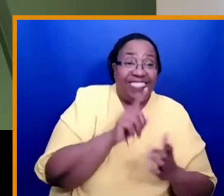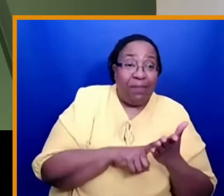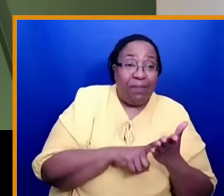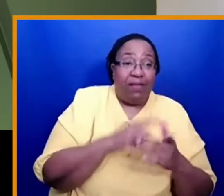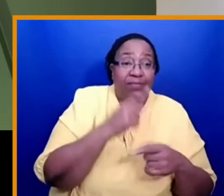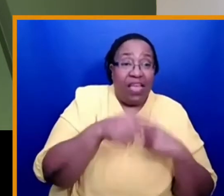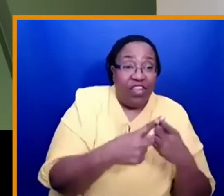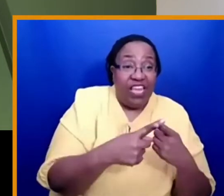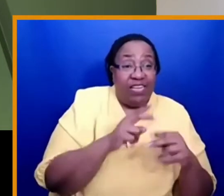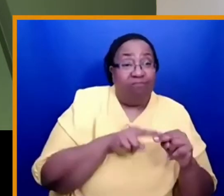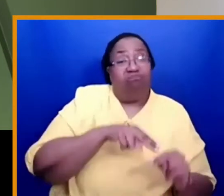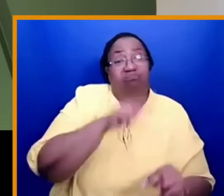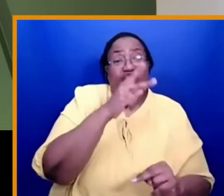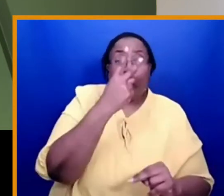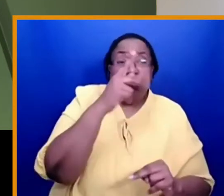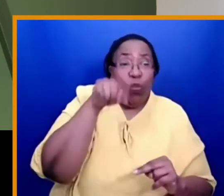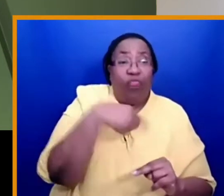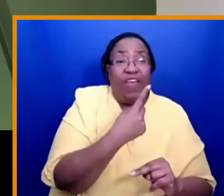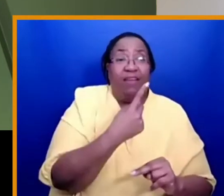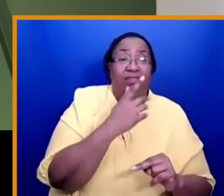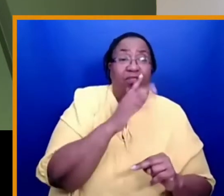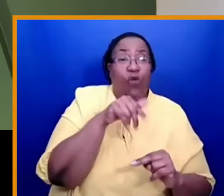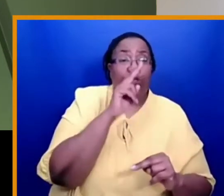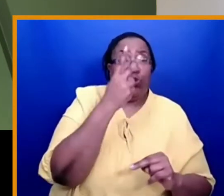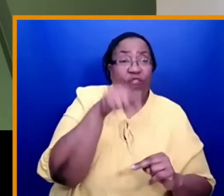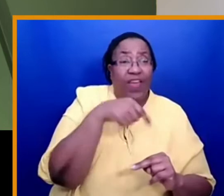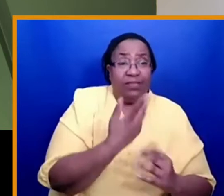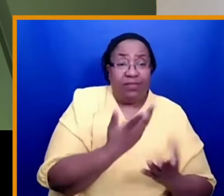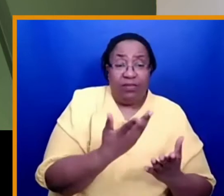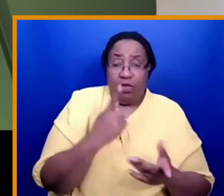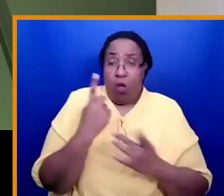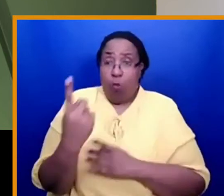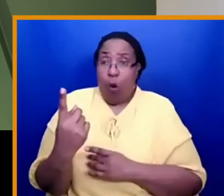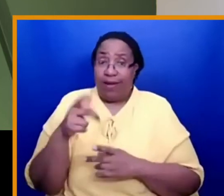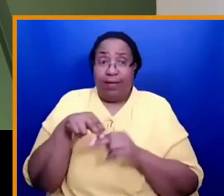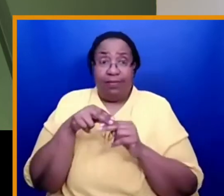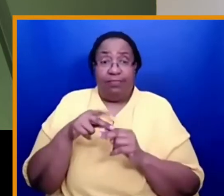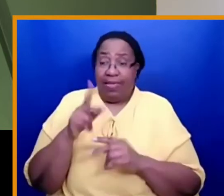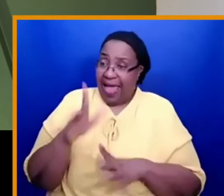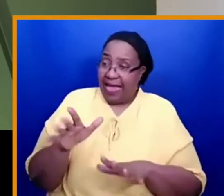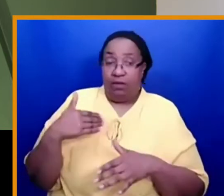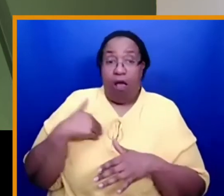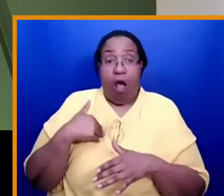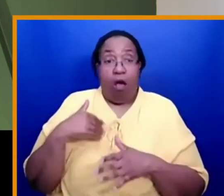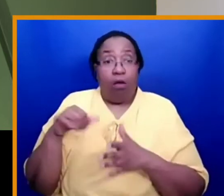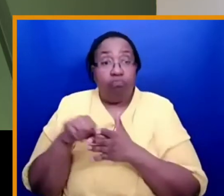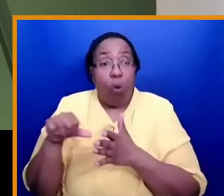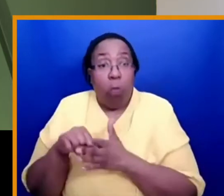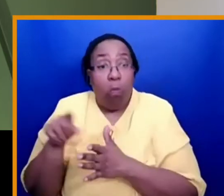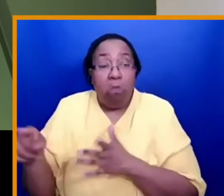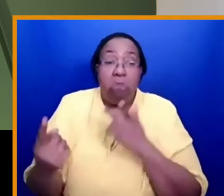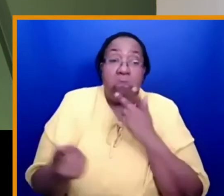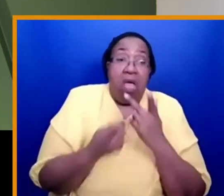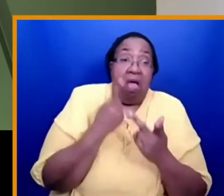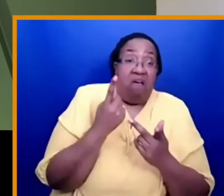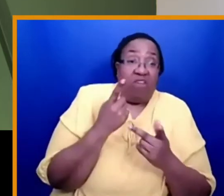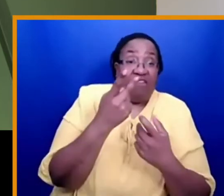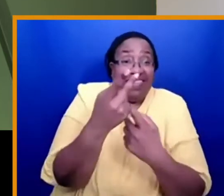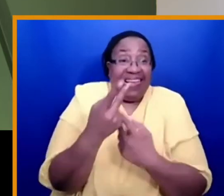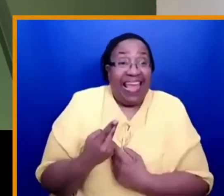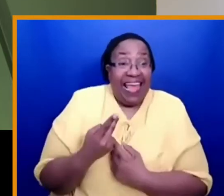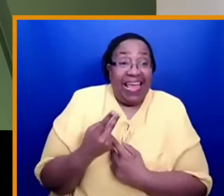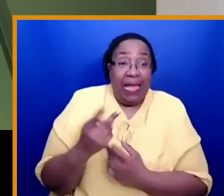£2,400. Another couple, forced to give up their jobs because one has a heart condition and the other needs to care for him. They have to manage on benefits, and their direct debit